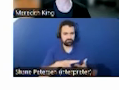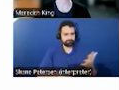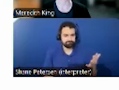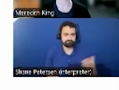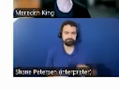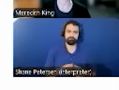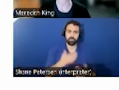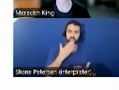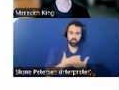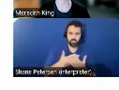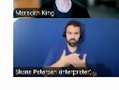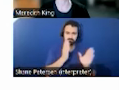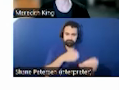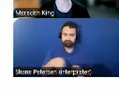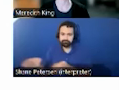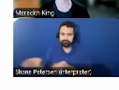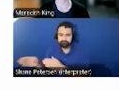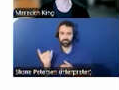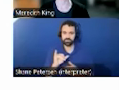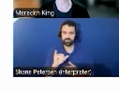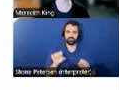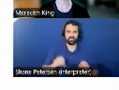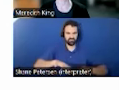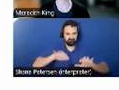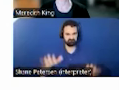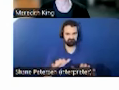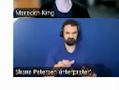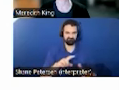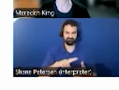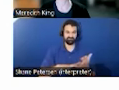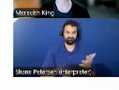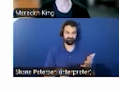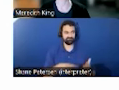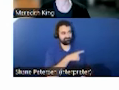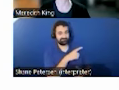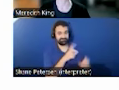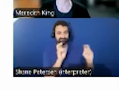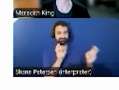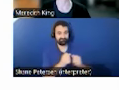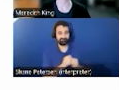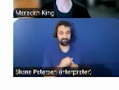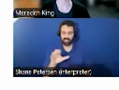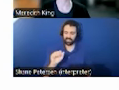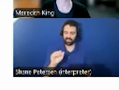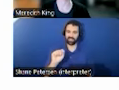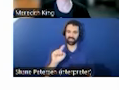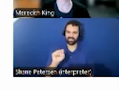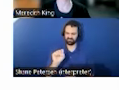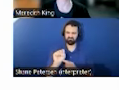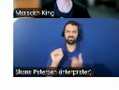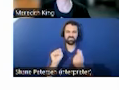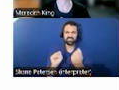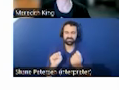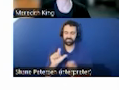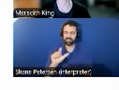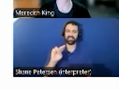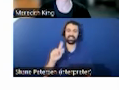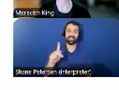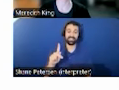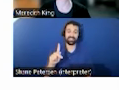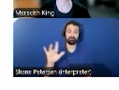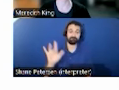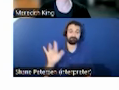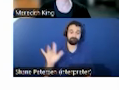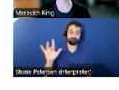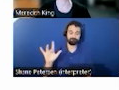strategic, and action-oriented." And you will notice that CAST here is a link. You will be getting a version